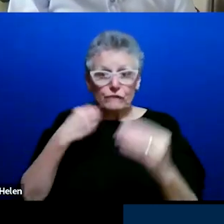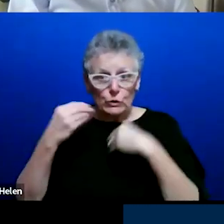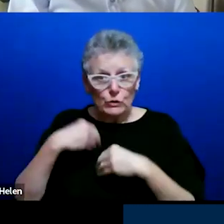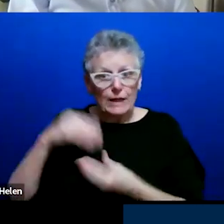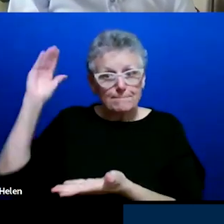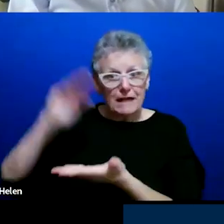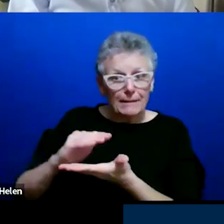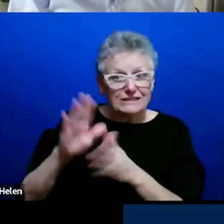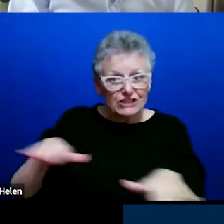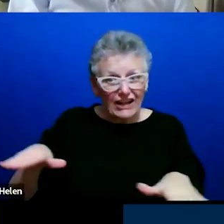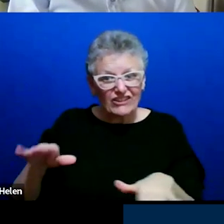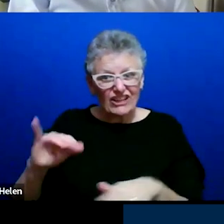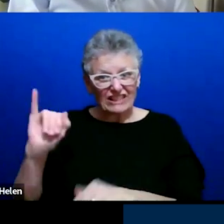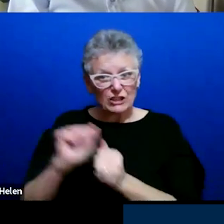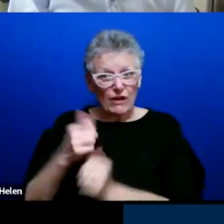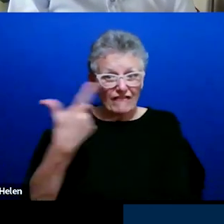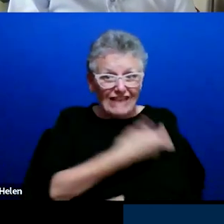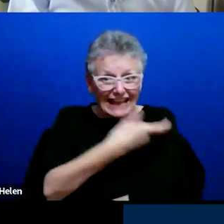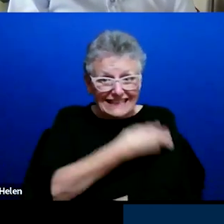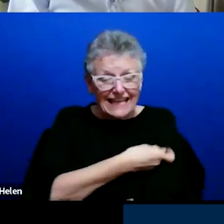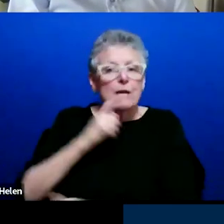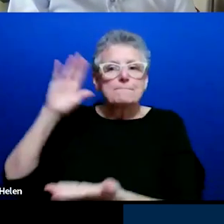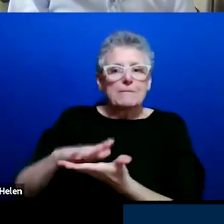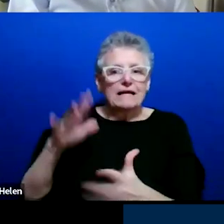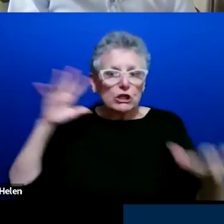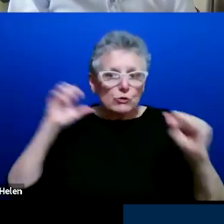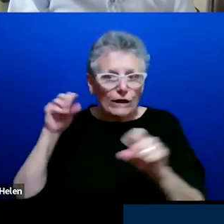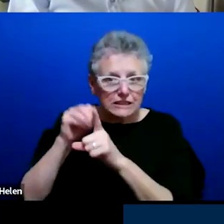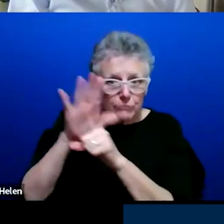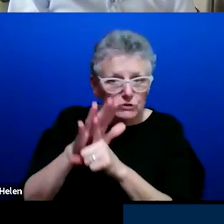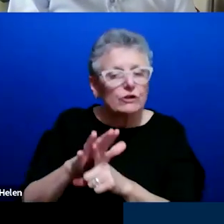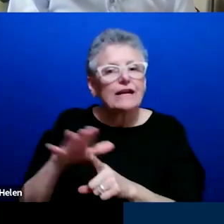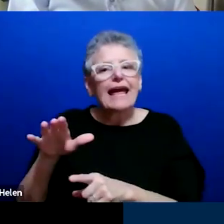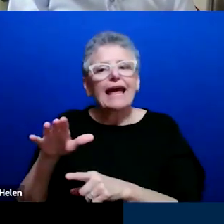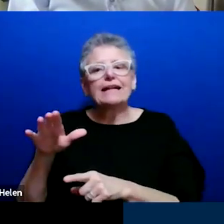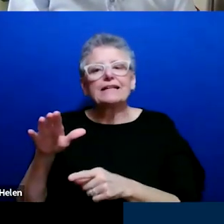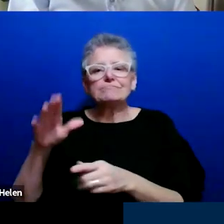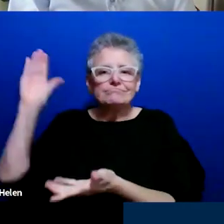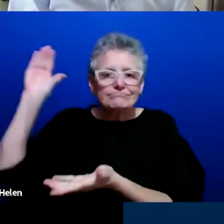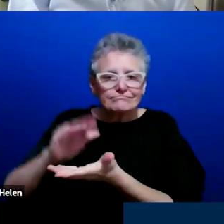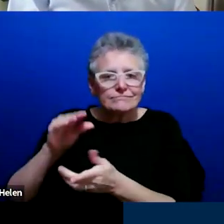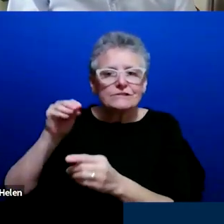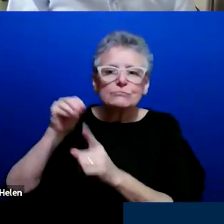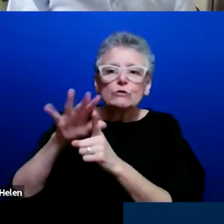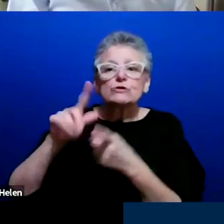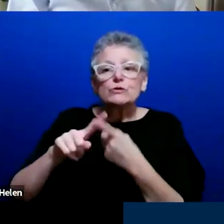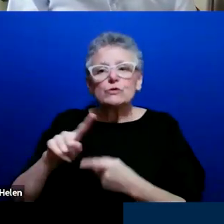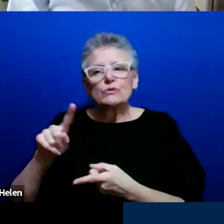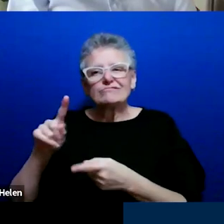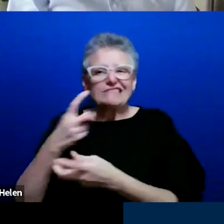with vaccines, minimizing noise exposure and exposure to ototoxic medications.